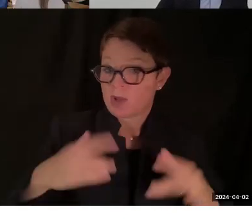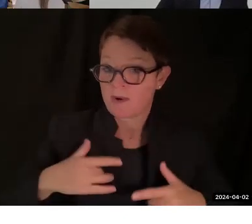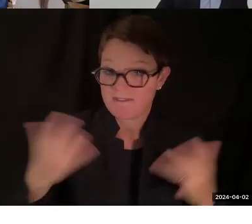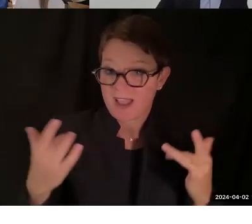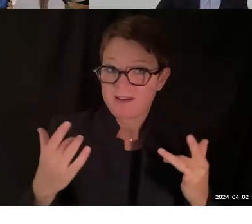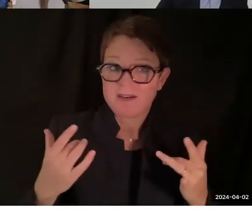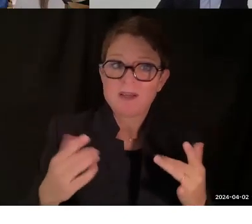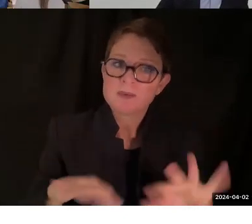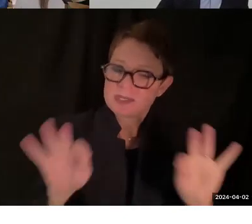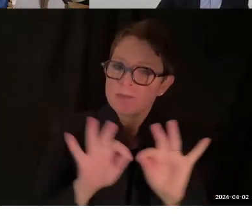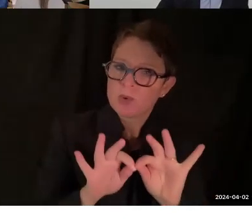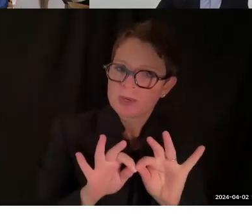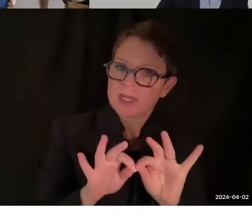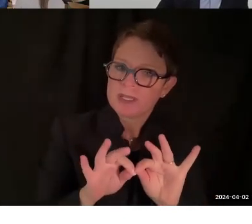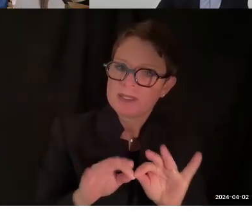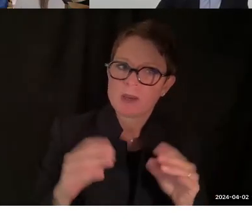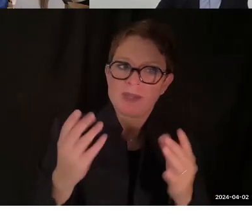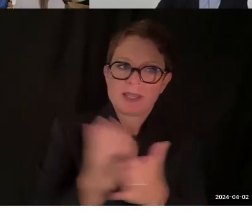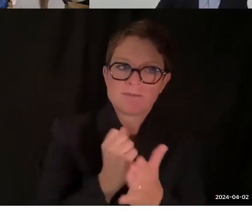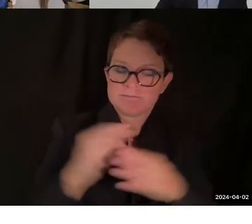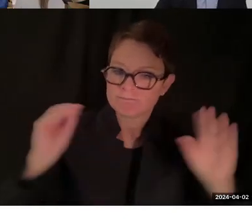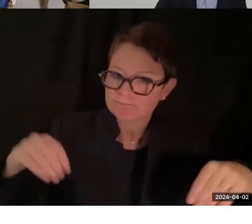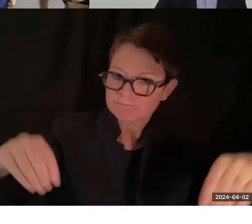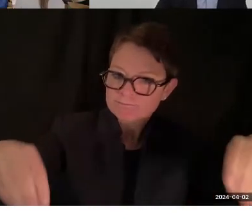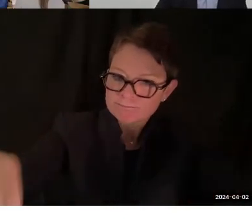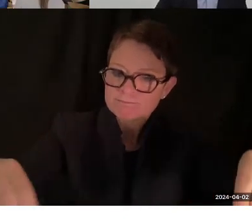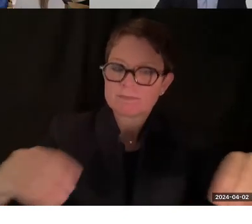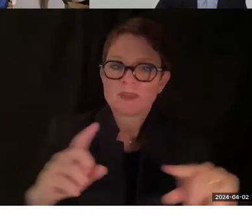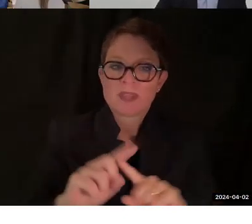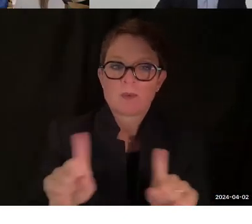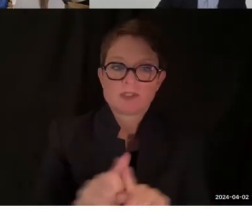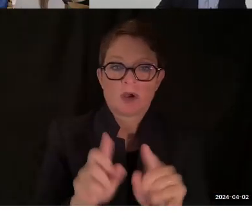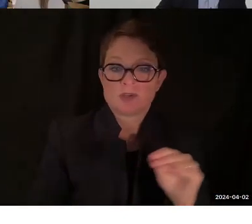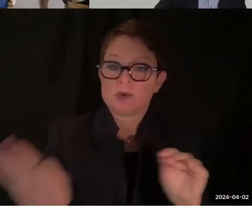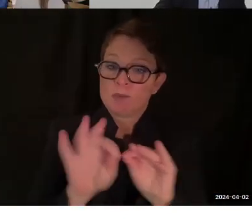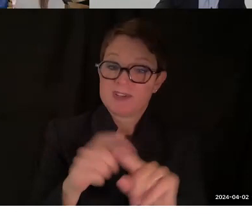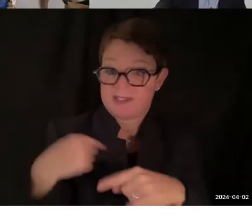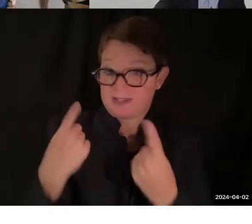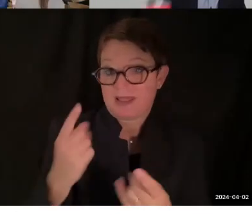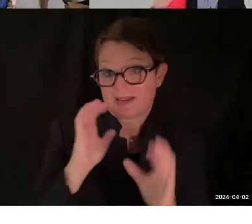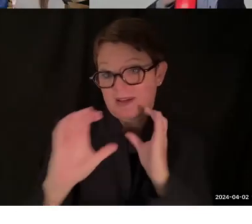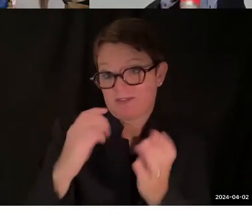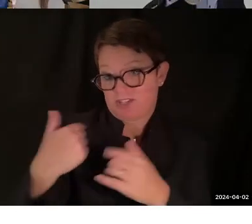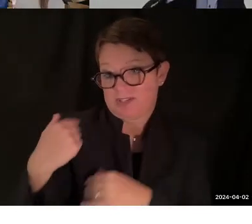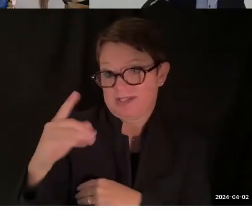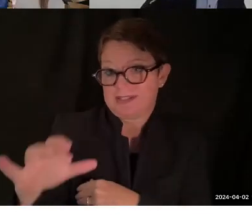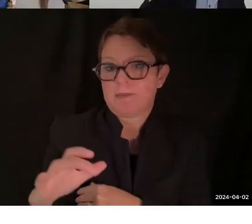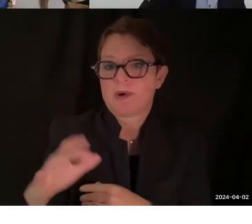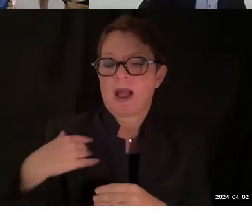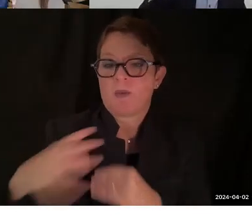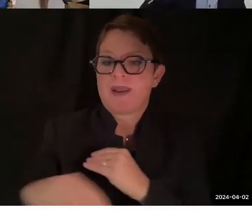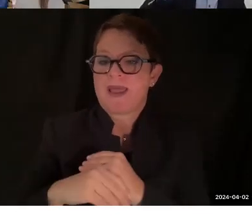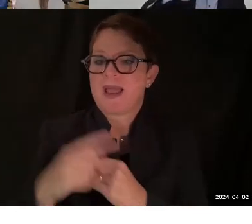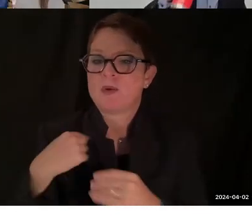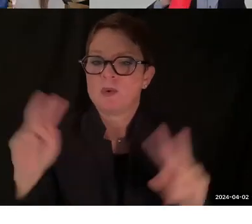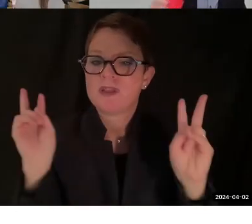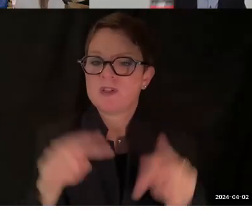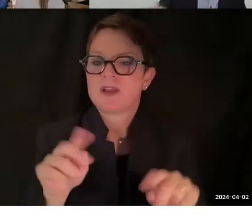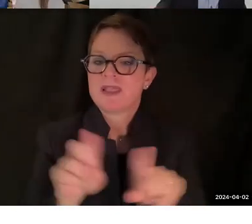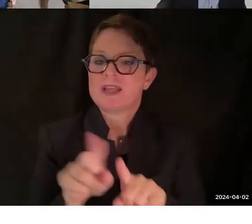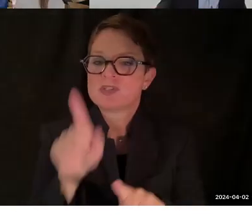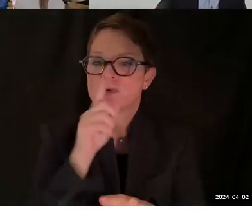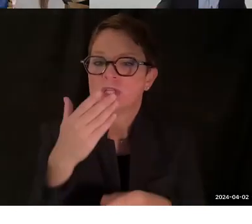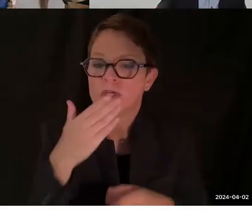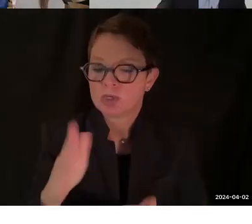that we felt was important. And that certainly is an addition since the last conversation. And I would just add that we view this as a really